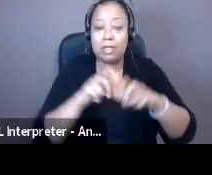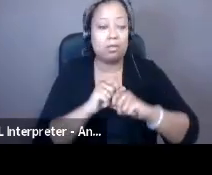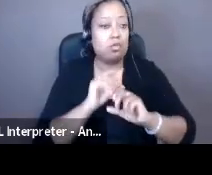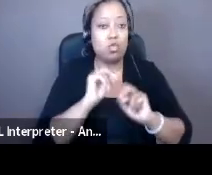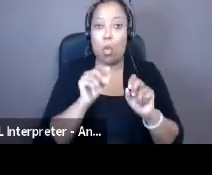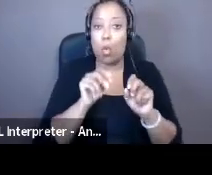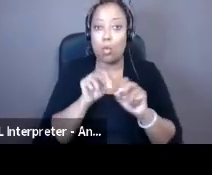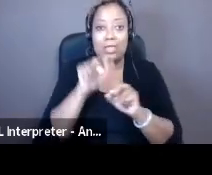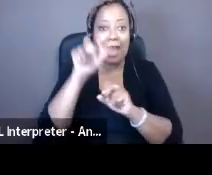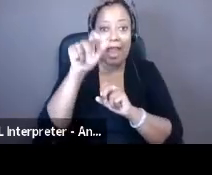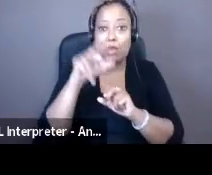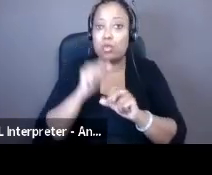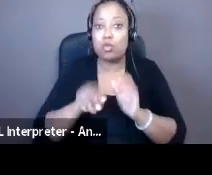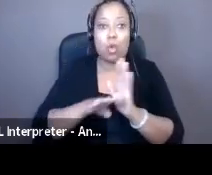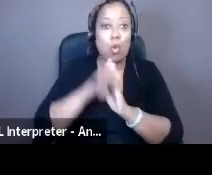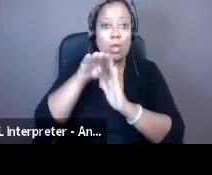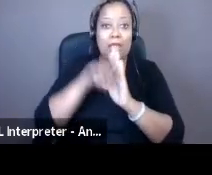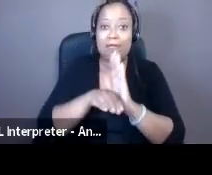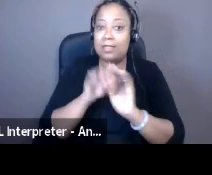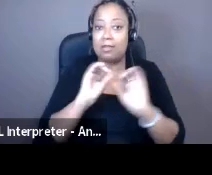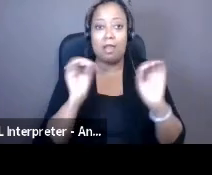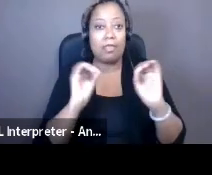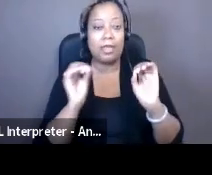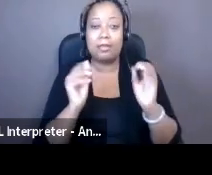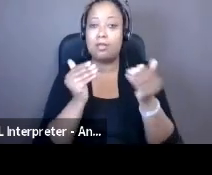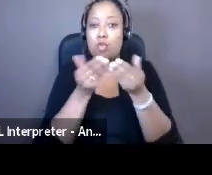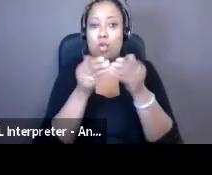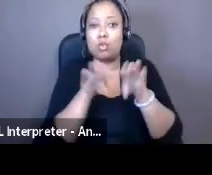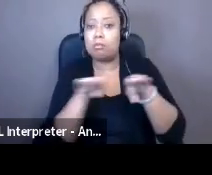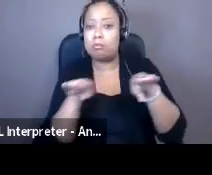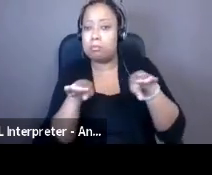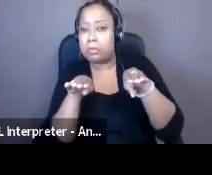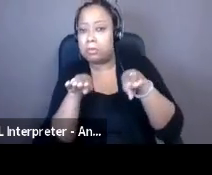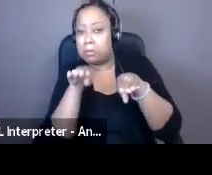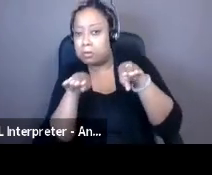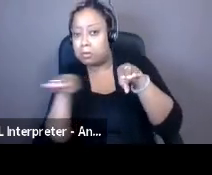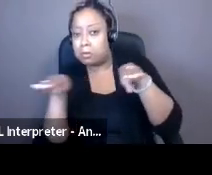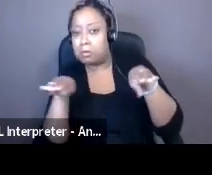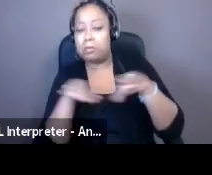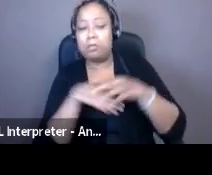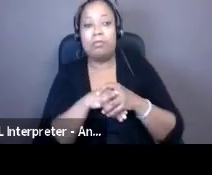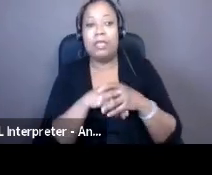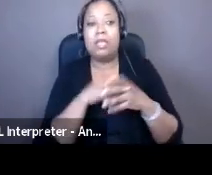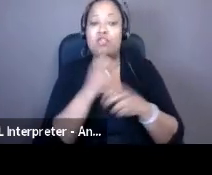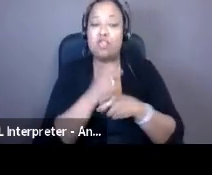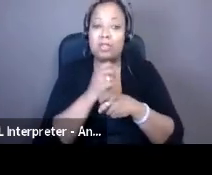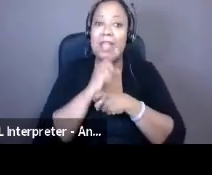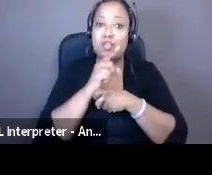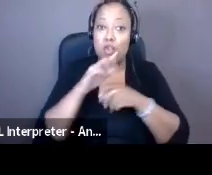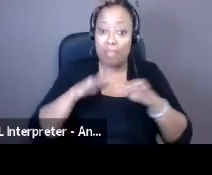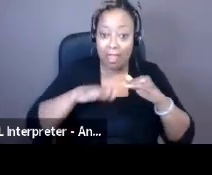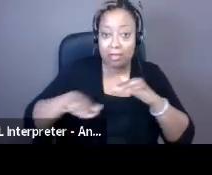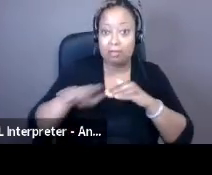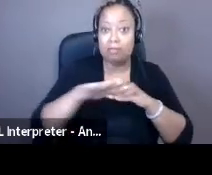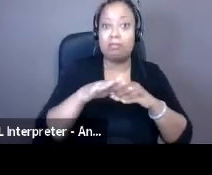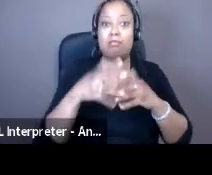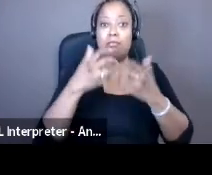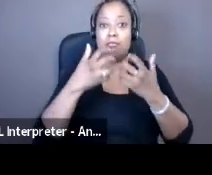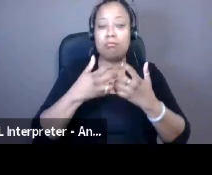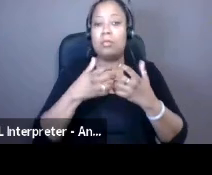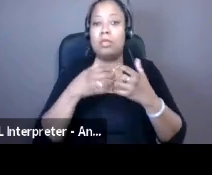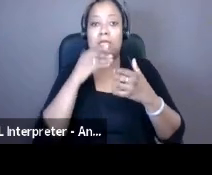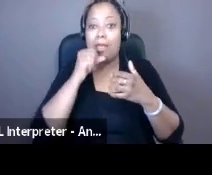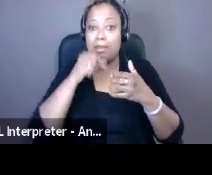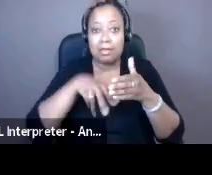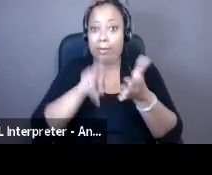stairs, there's no lifts, nothing. It's very close to the same grade. You just want to make sure that walkway surface or sidewalk is firm, stable, and slip resistant